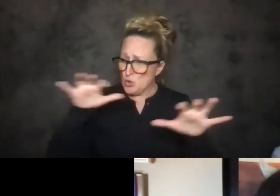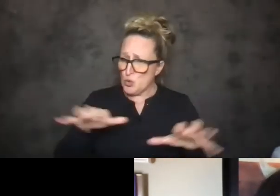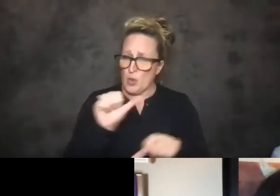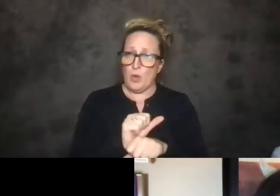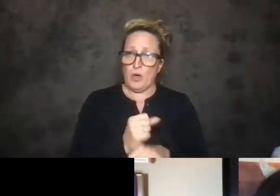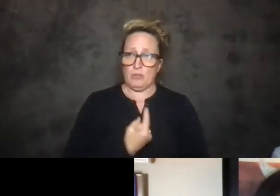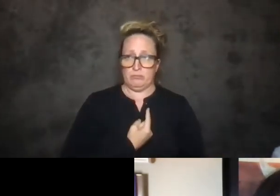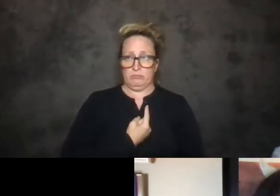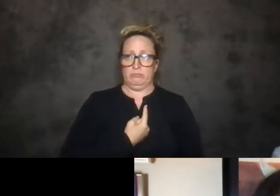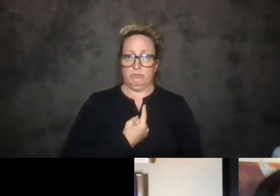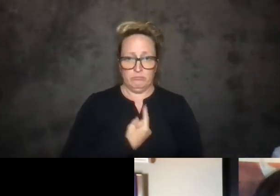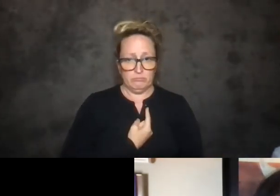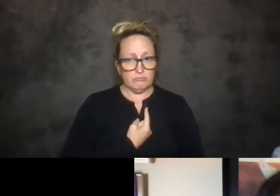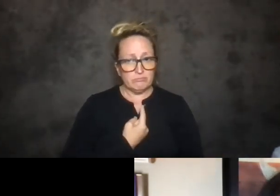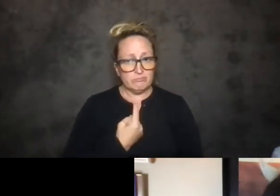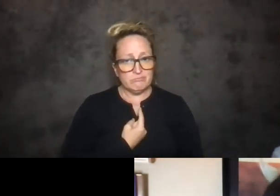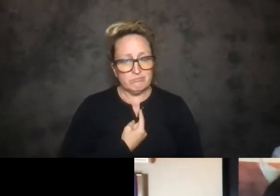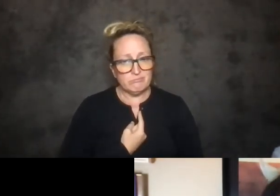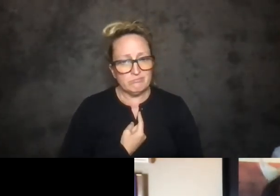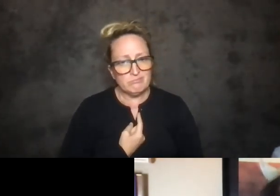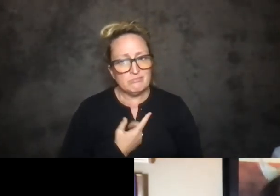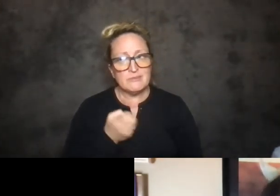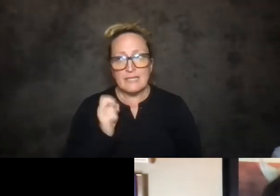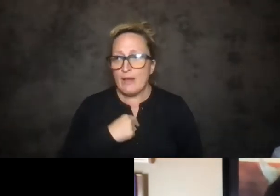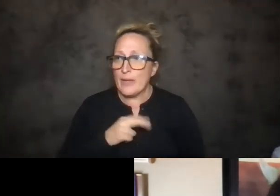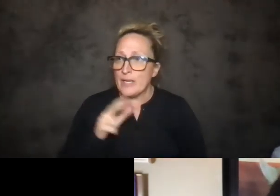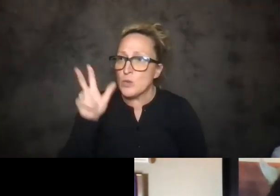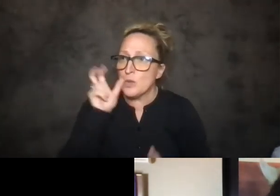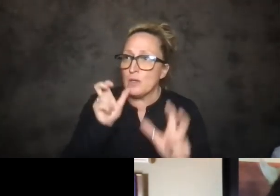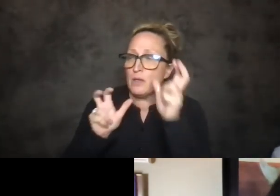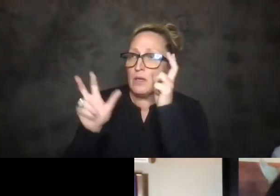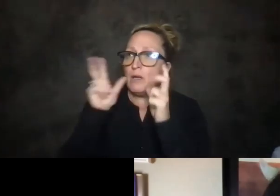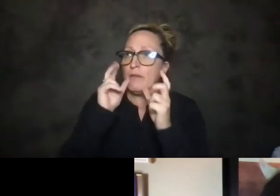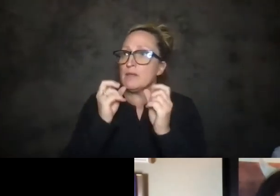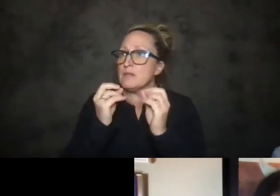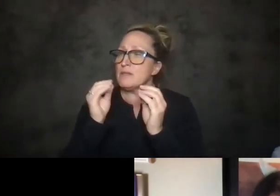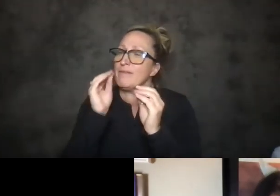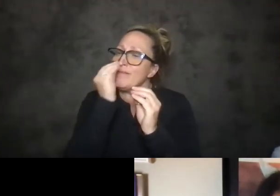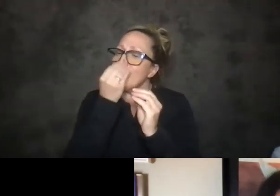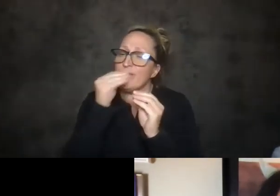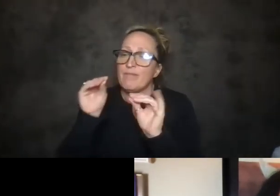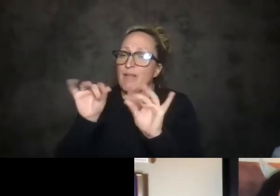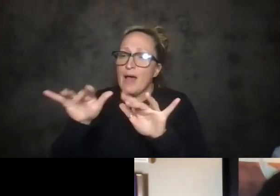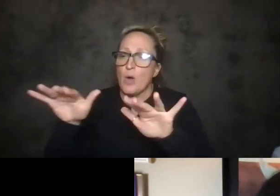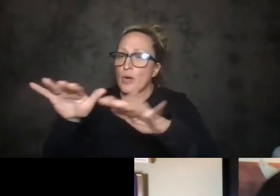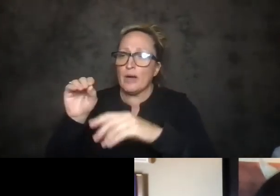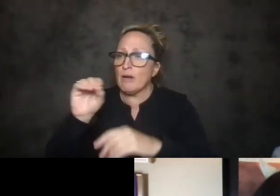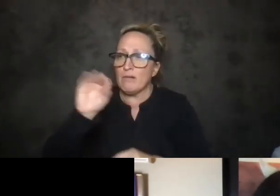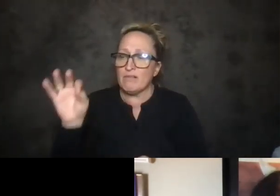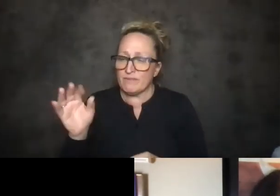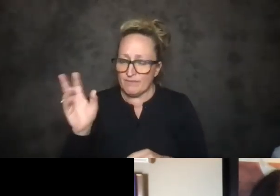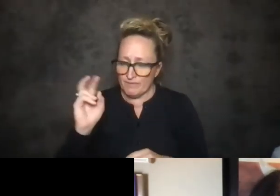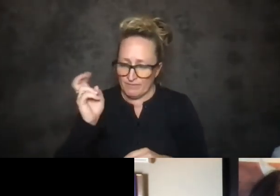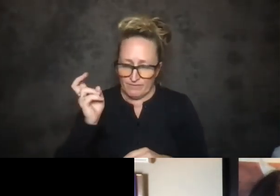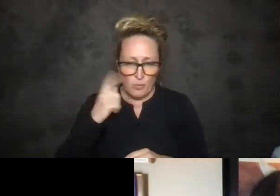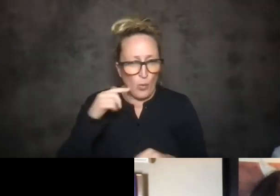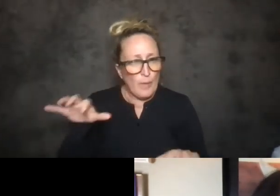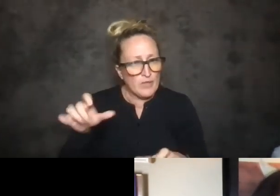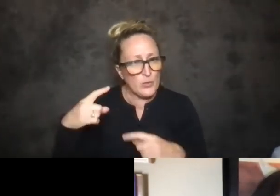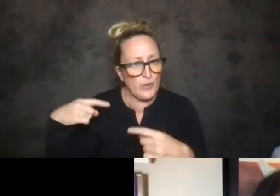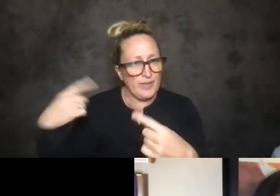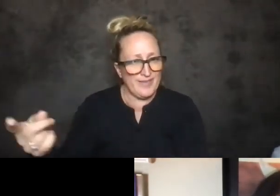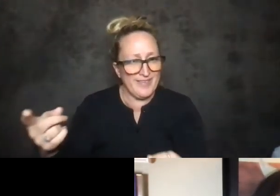solitary. Mm-hmm. And then we get to hear this flowering, so to speak, of what we've been doing